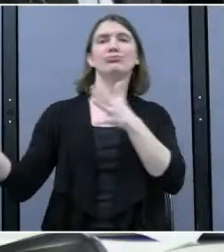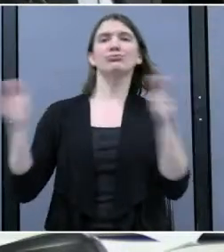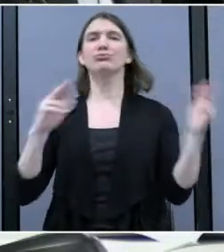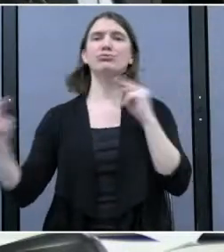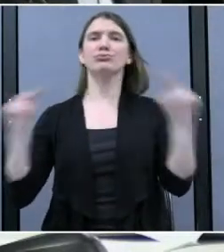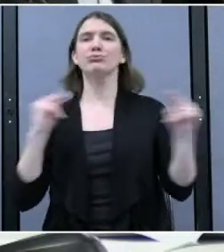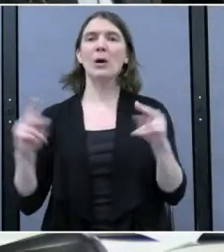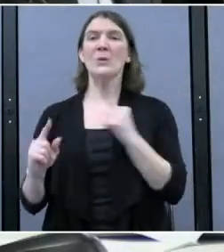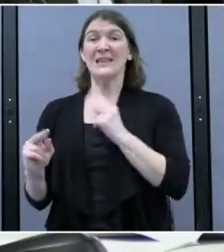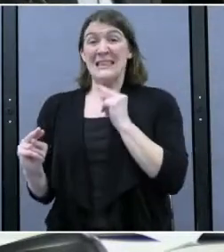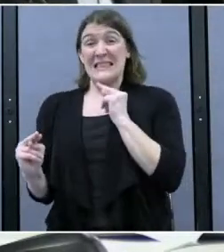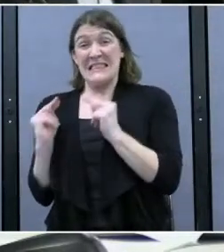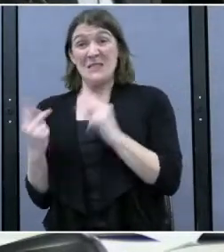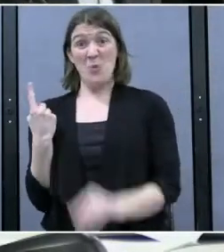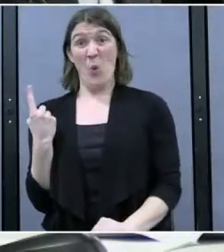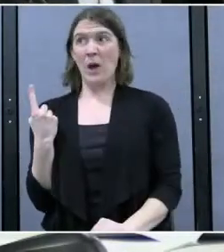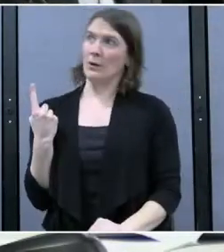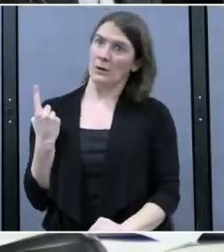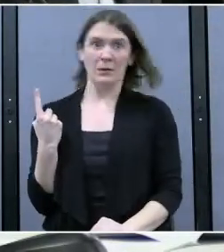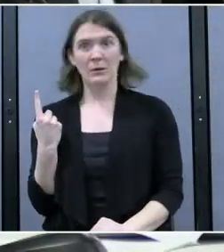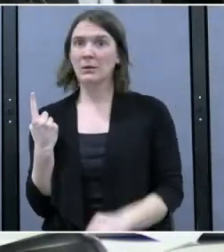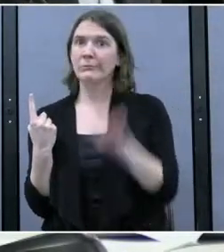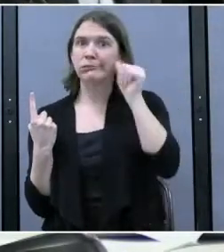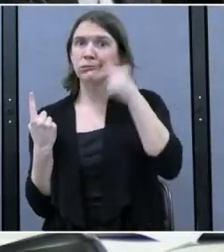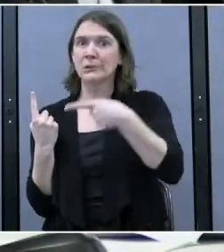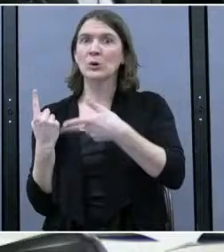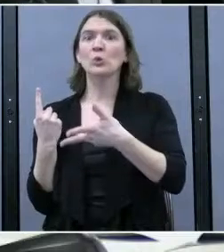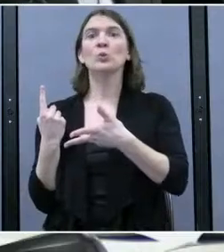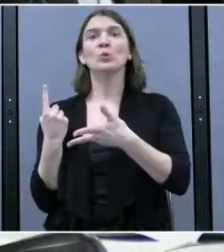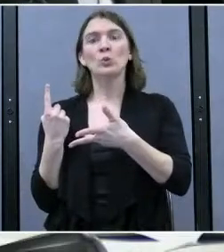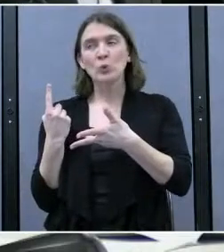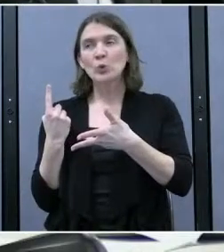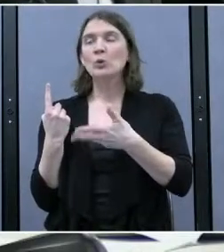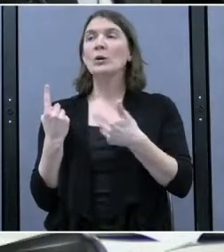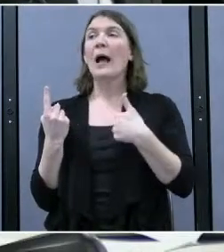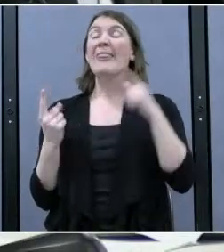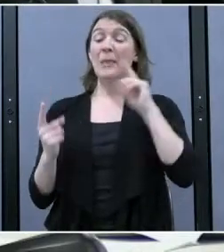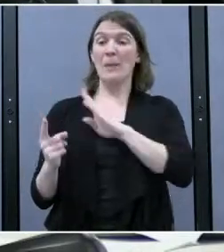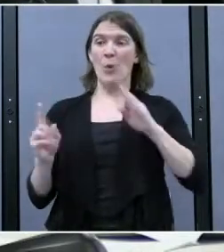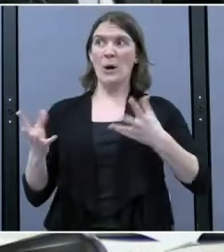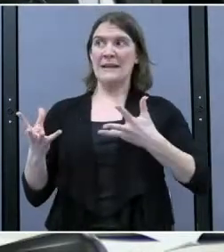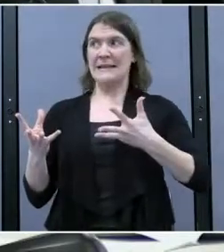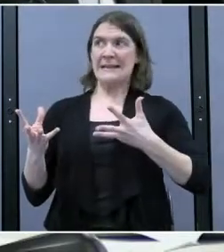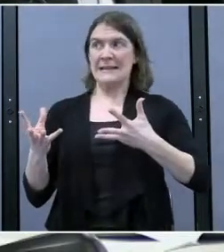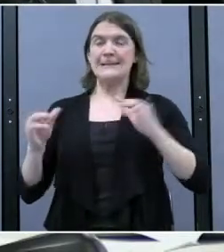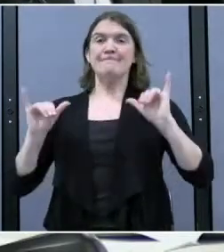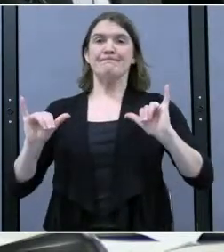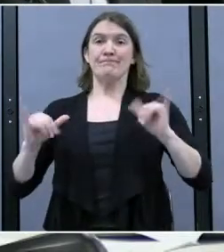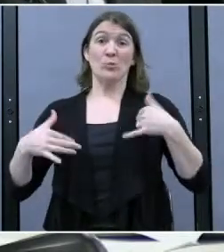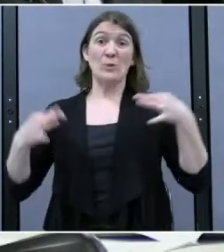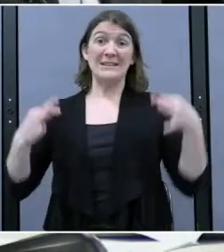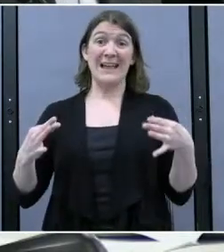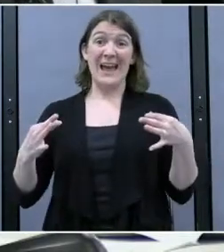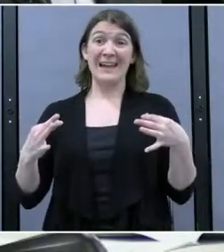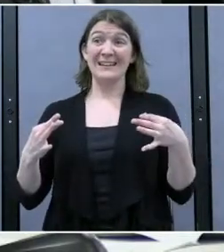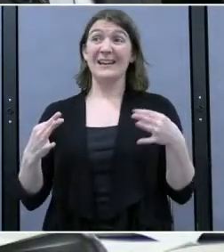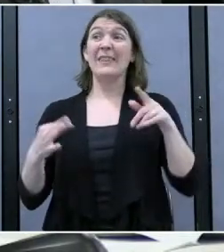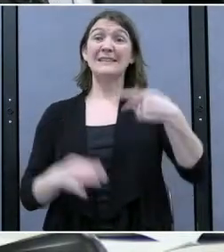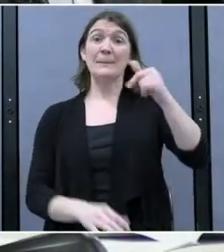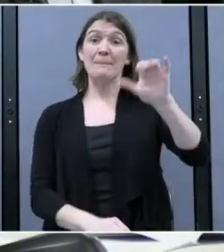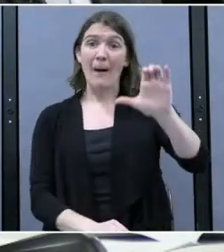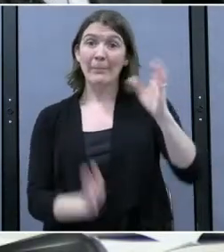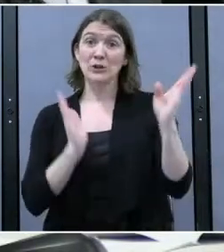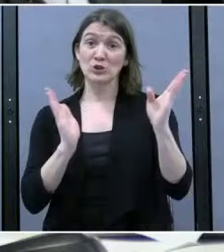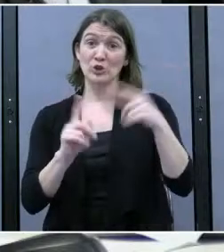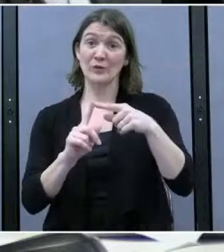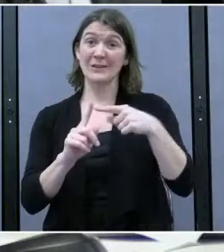We did the best we could, and ultimately where we landed, I think, as a board is, this is a public good.